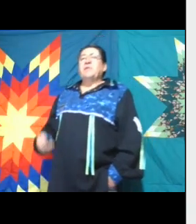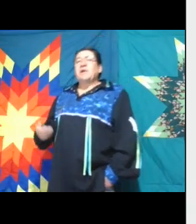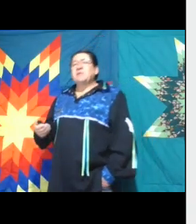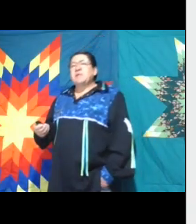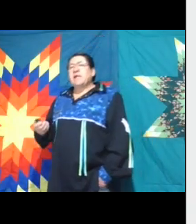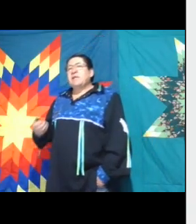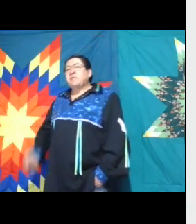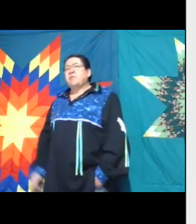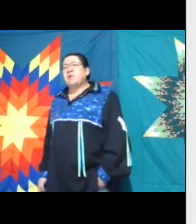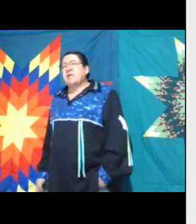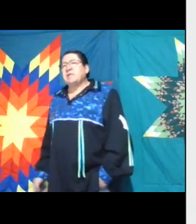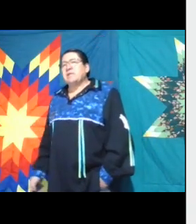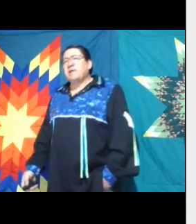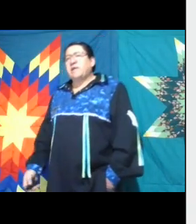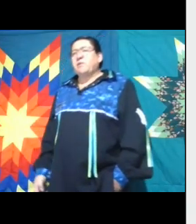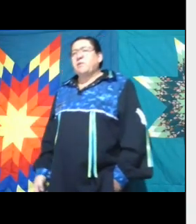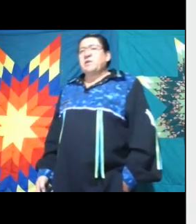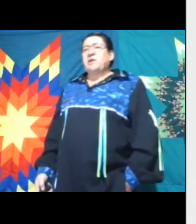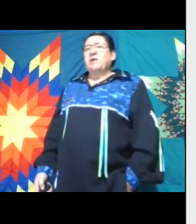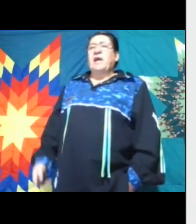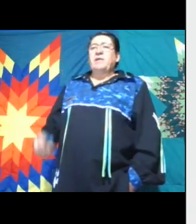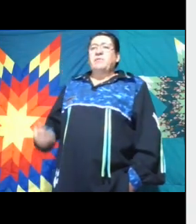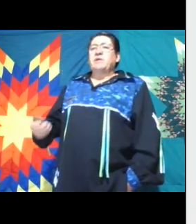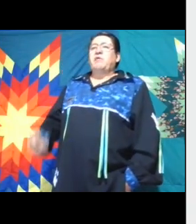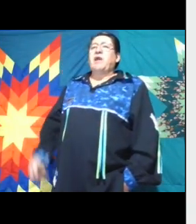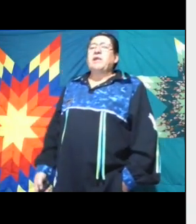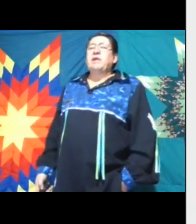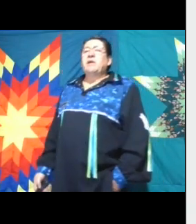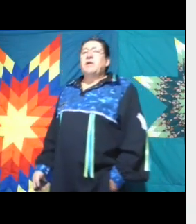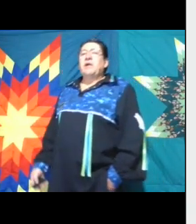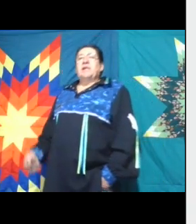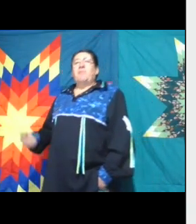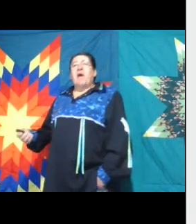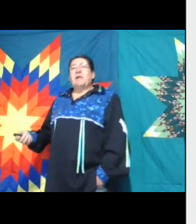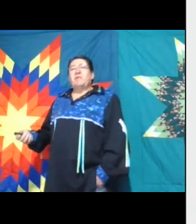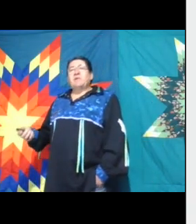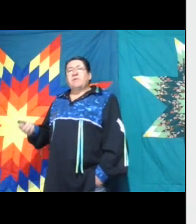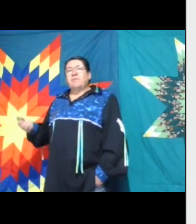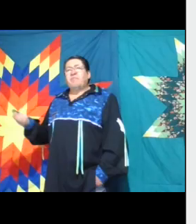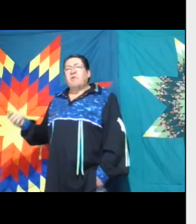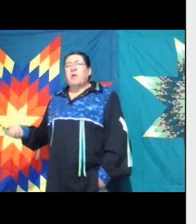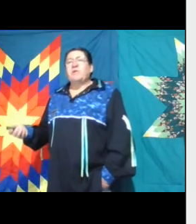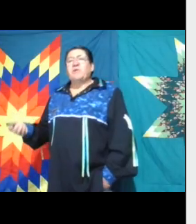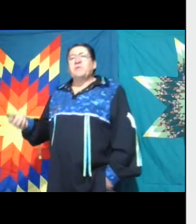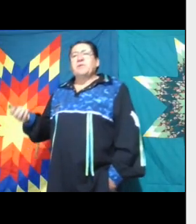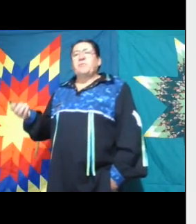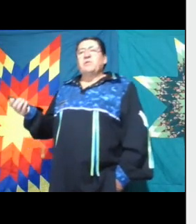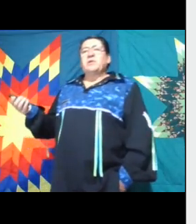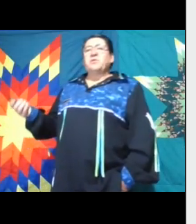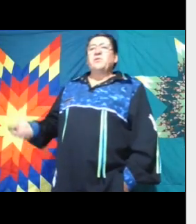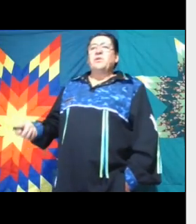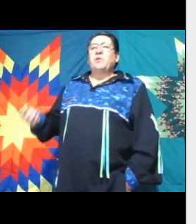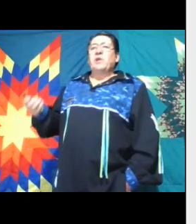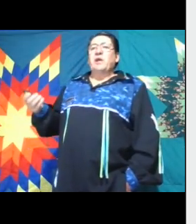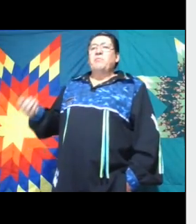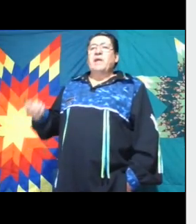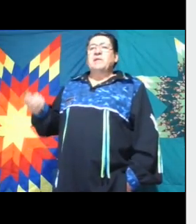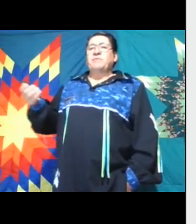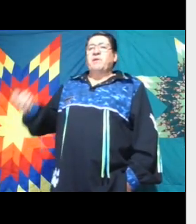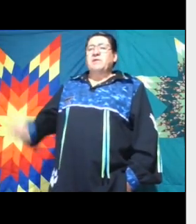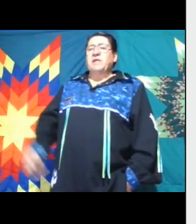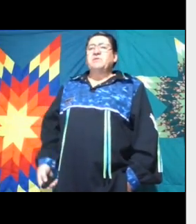in 2008, the Truth Reconciliation Commission in Canada was created. The mandate was to inform auditors about the truth about